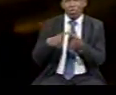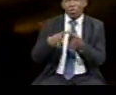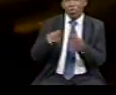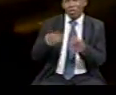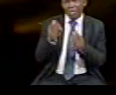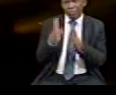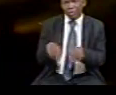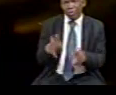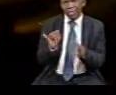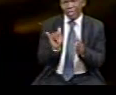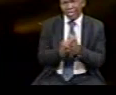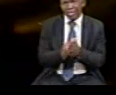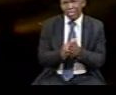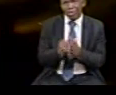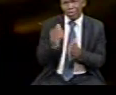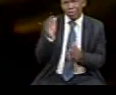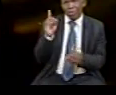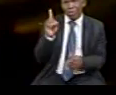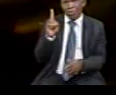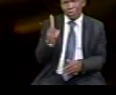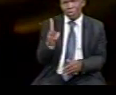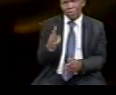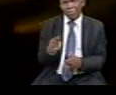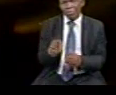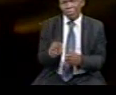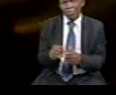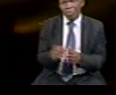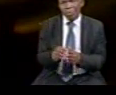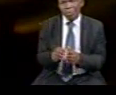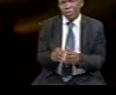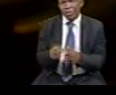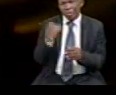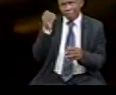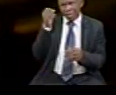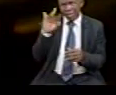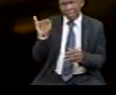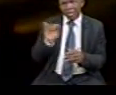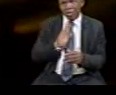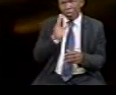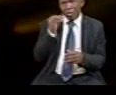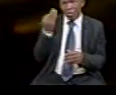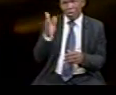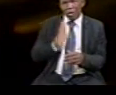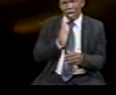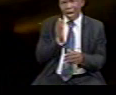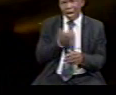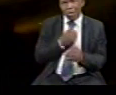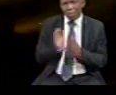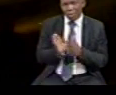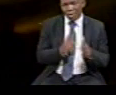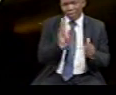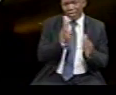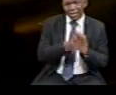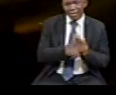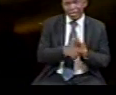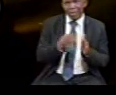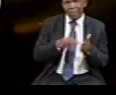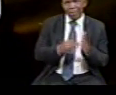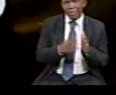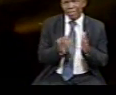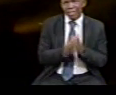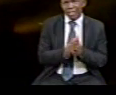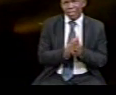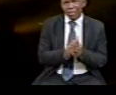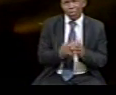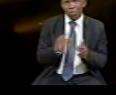the knowledge you have, they have that knowledge. Not only that, the understanding of our preparedness, they have it. We prepare them for the rapture because